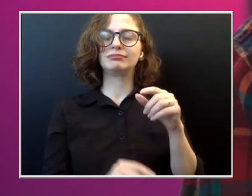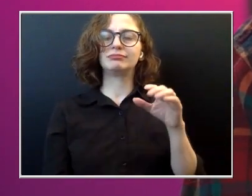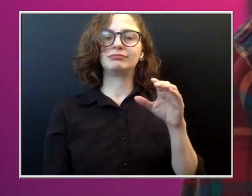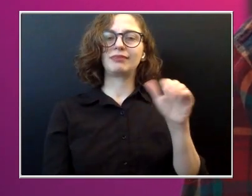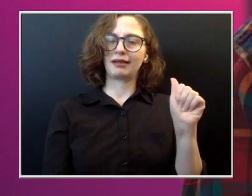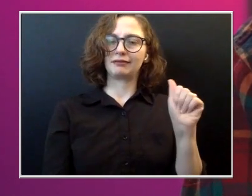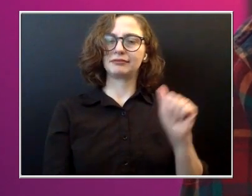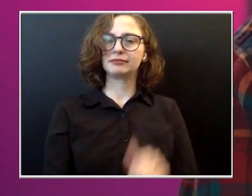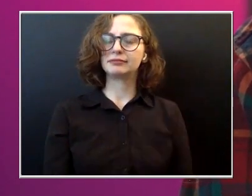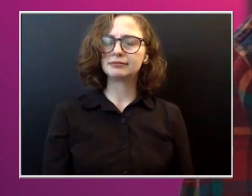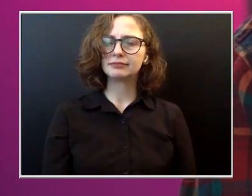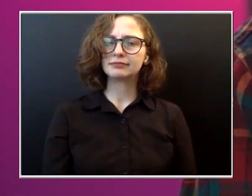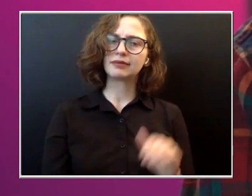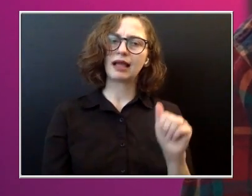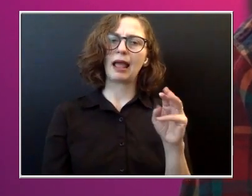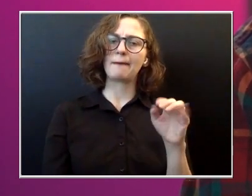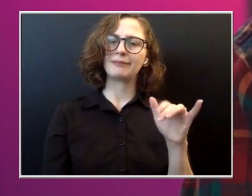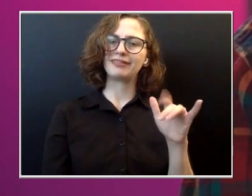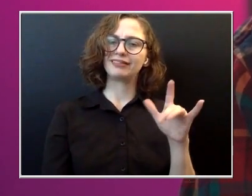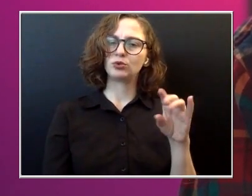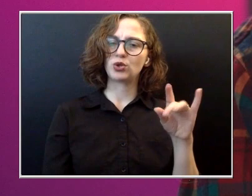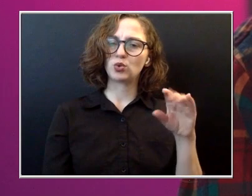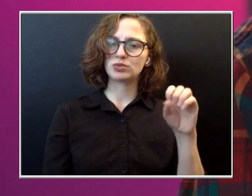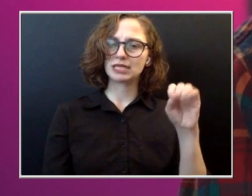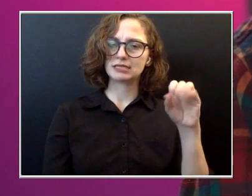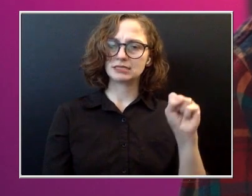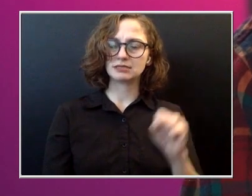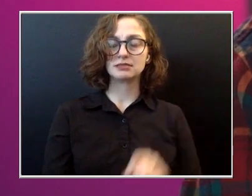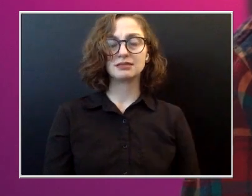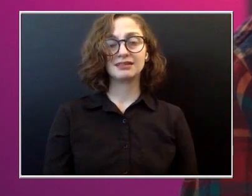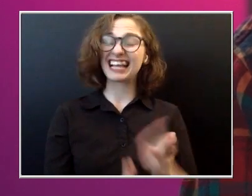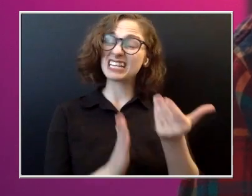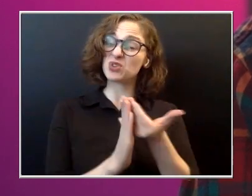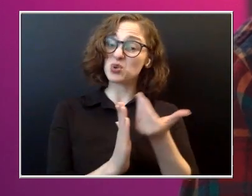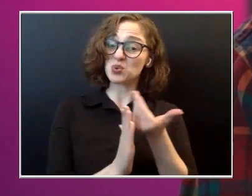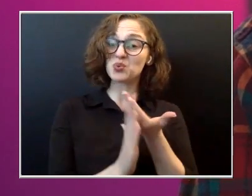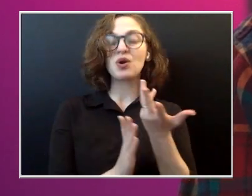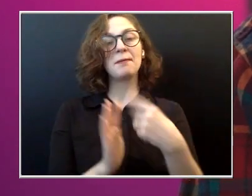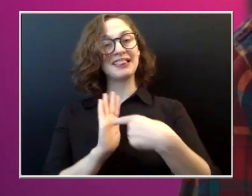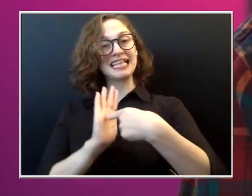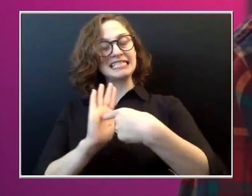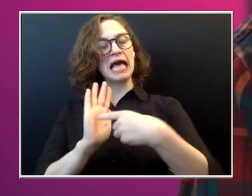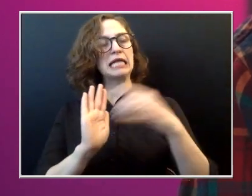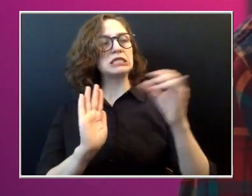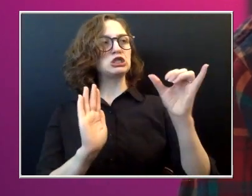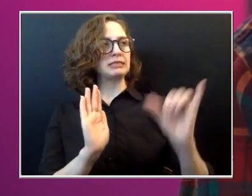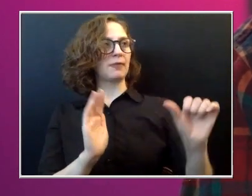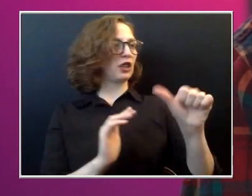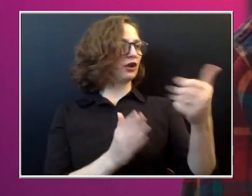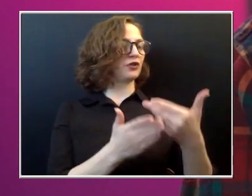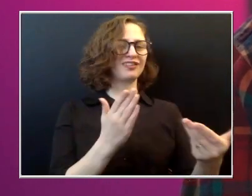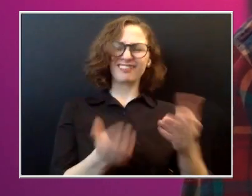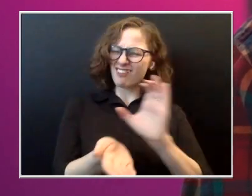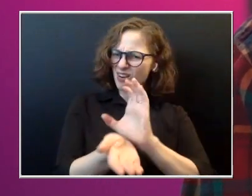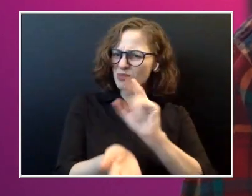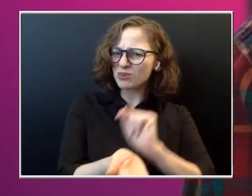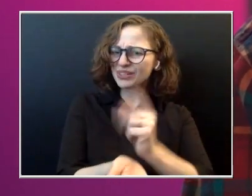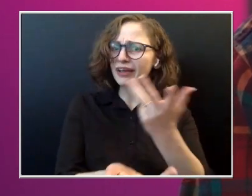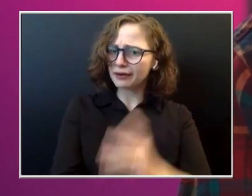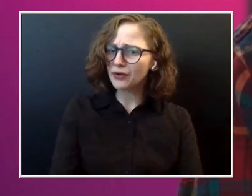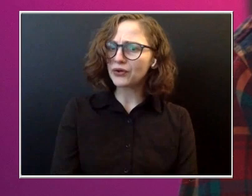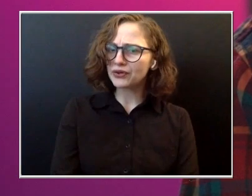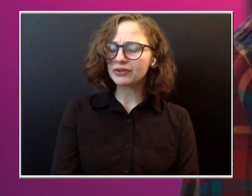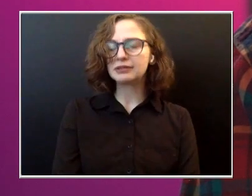and the signs are similar to other things that we've got going on. Like carpal tunnel. And I just